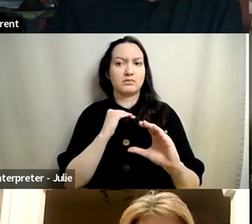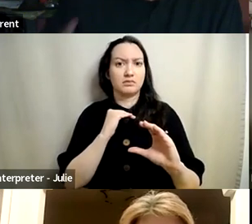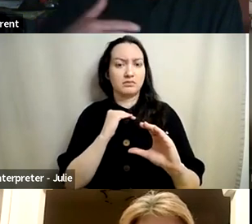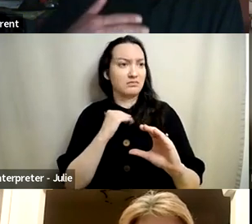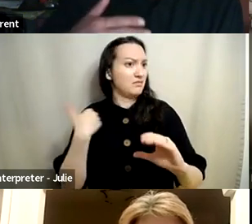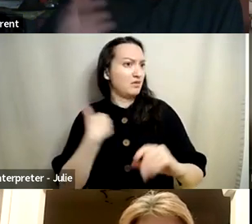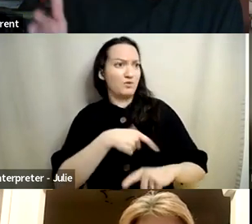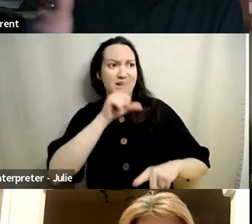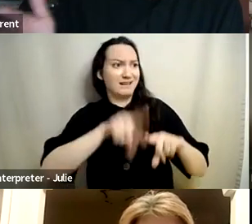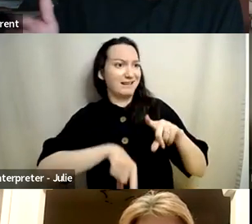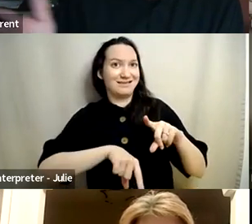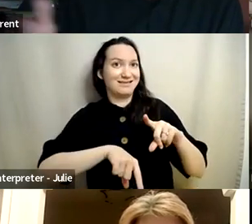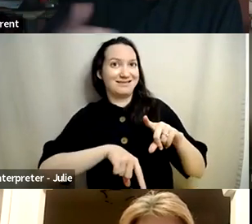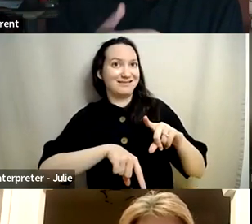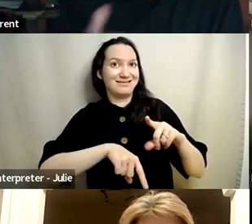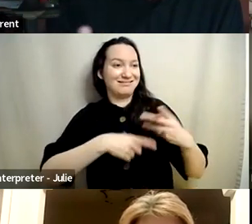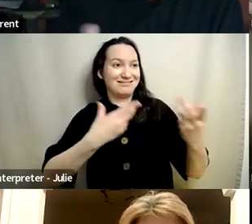We can't really, we can't